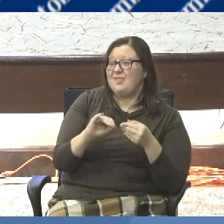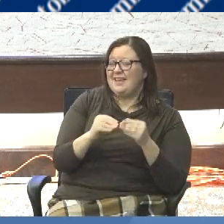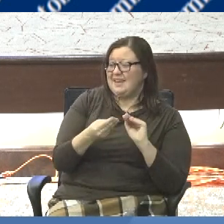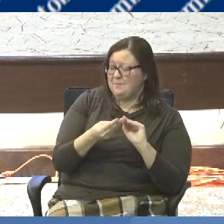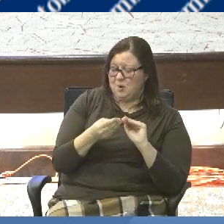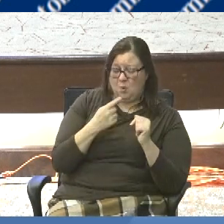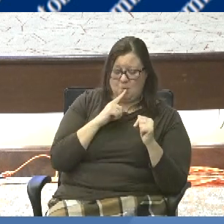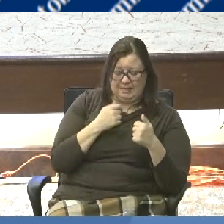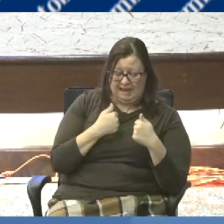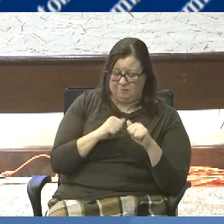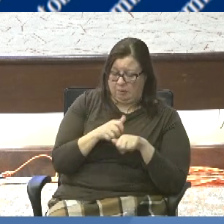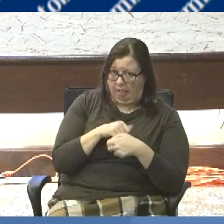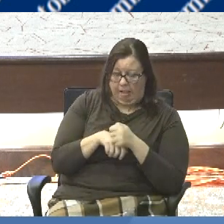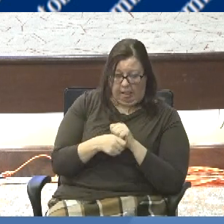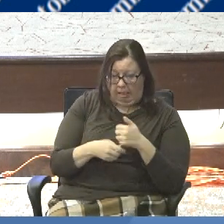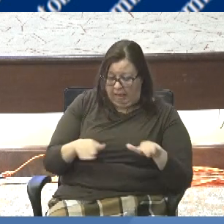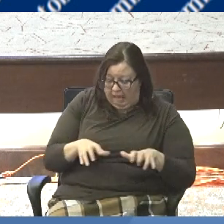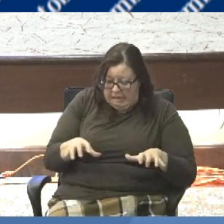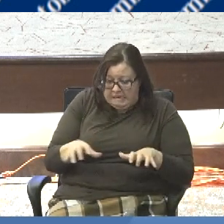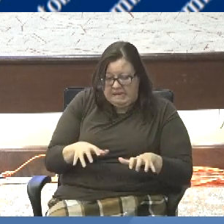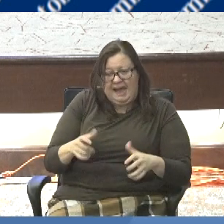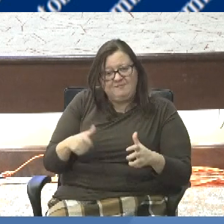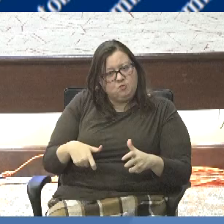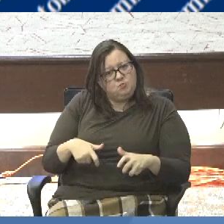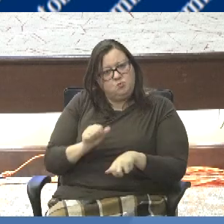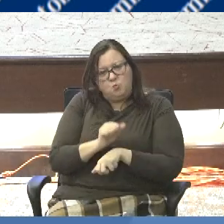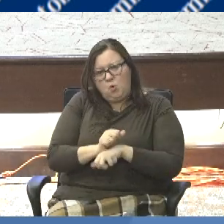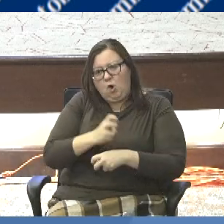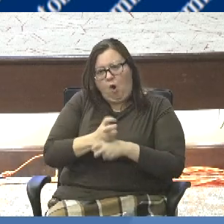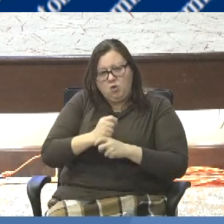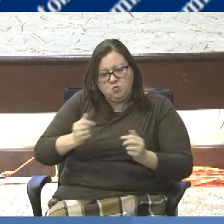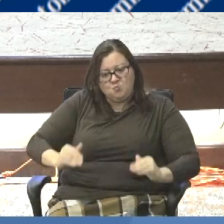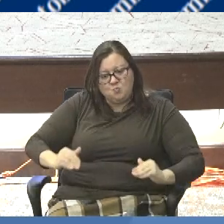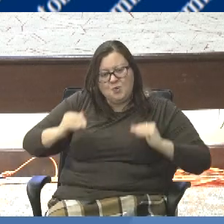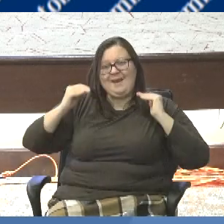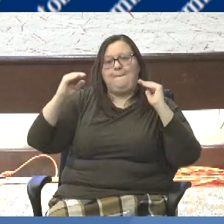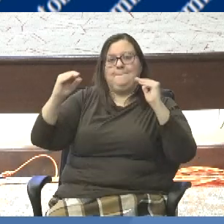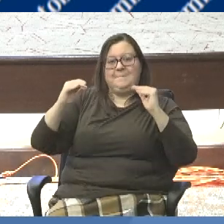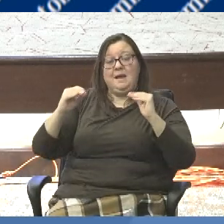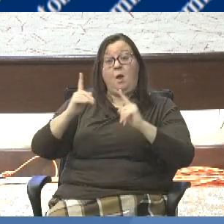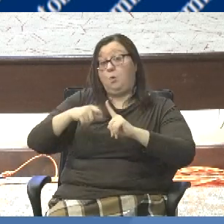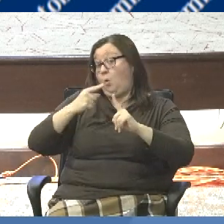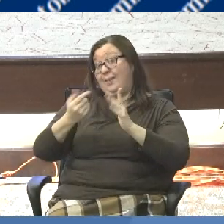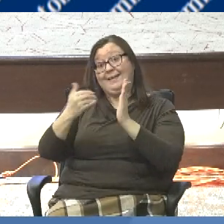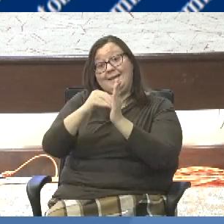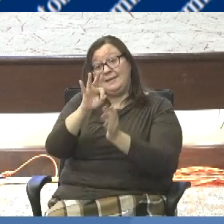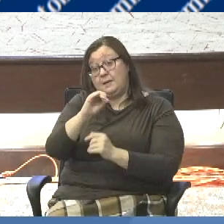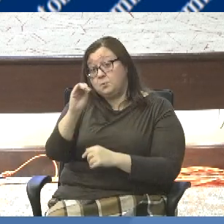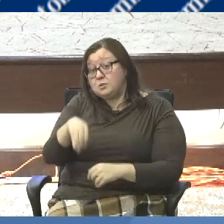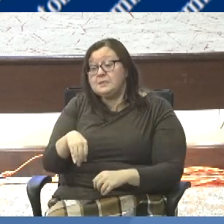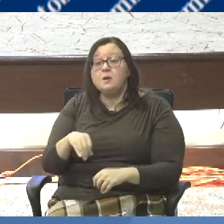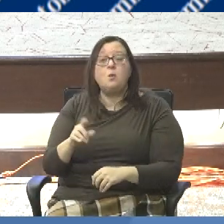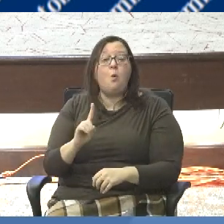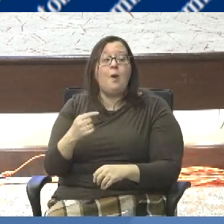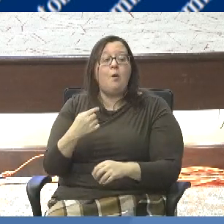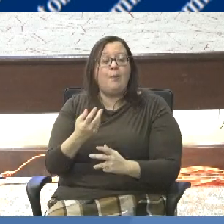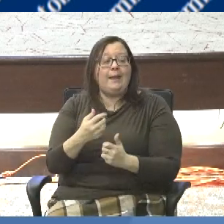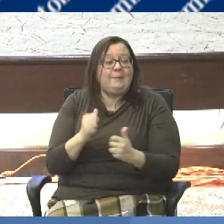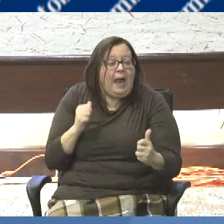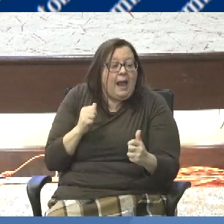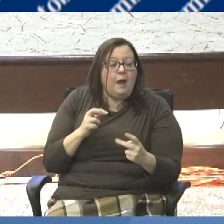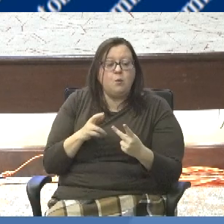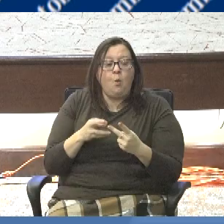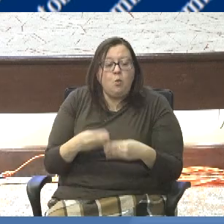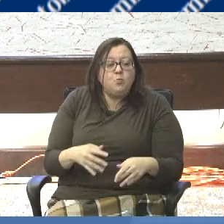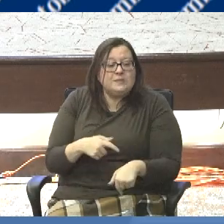really have high performance to raise that up. But our goal will be to hit the 90%. We'll look at, are we losing any time in the dispatch process?